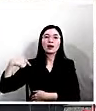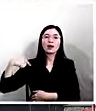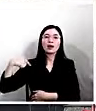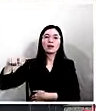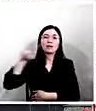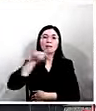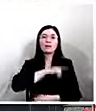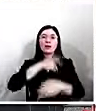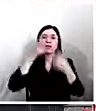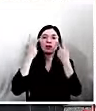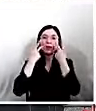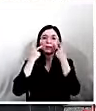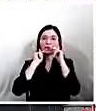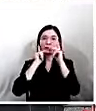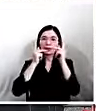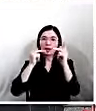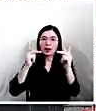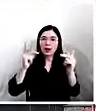cup, we